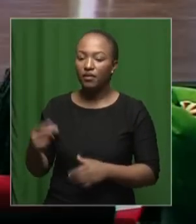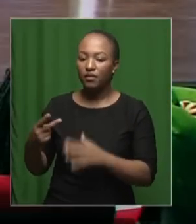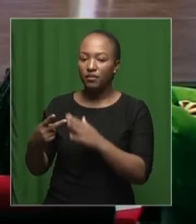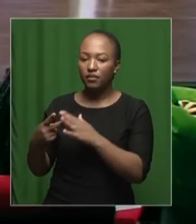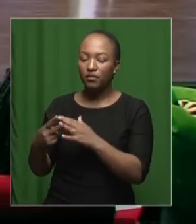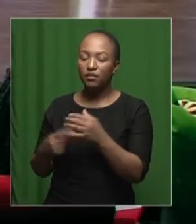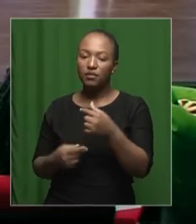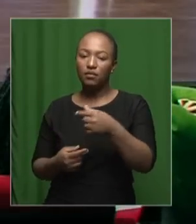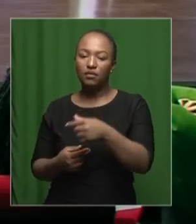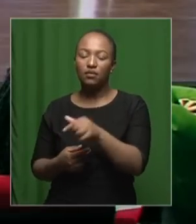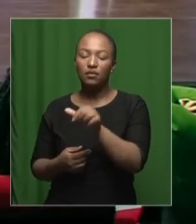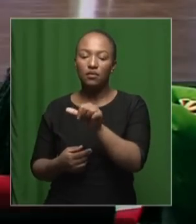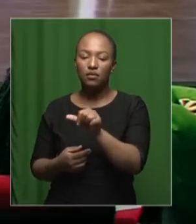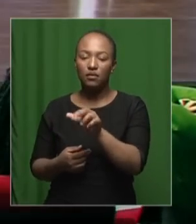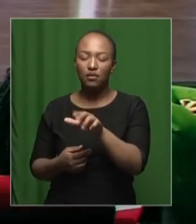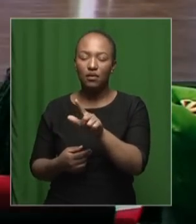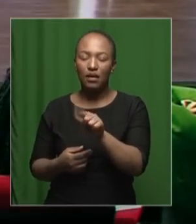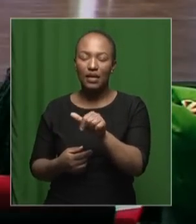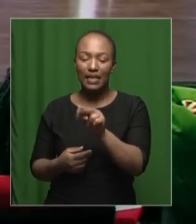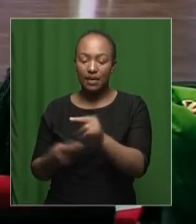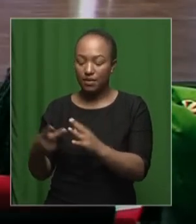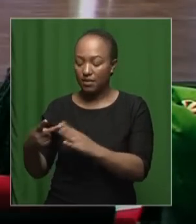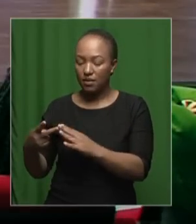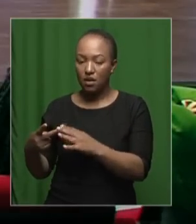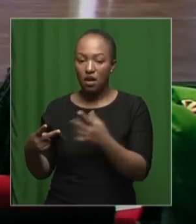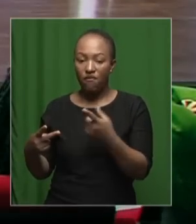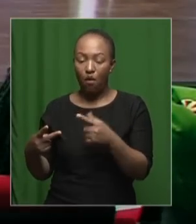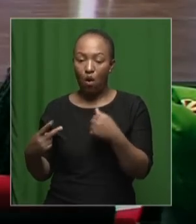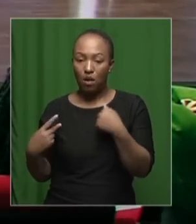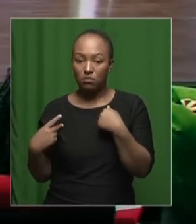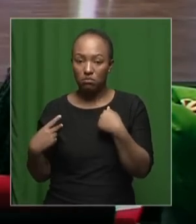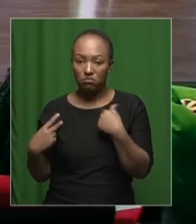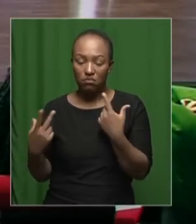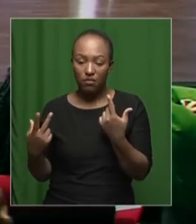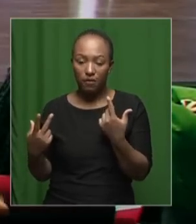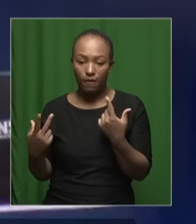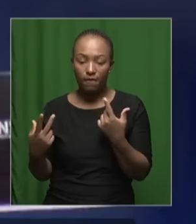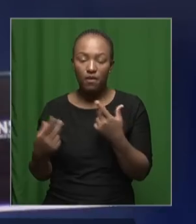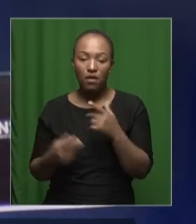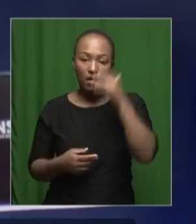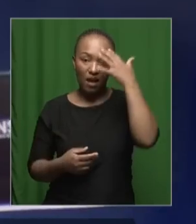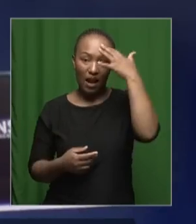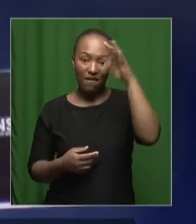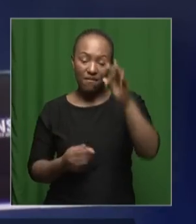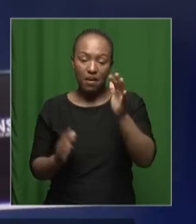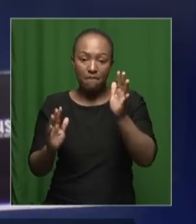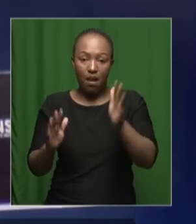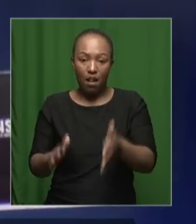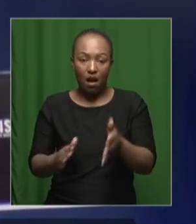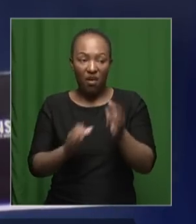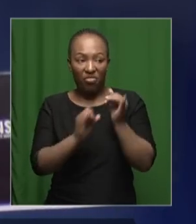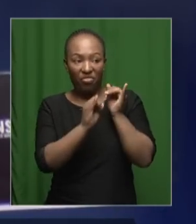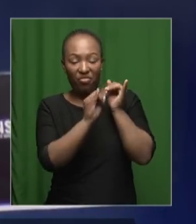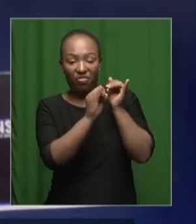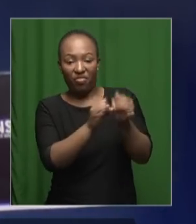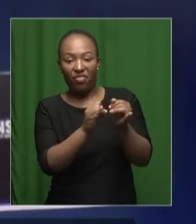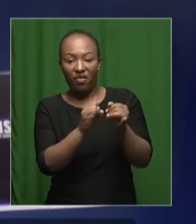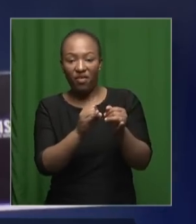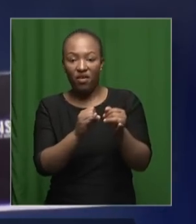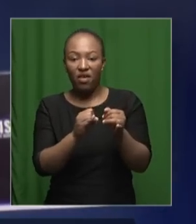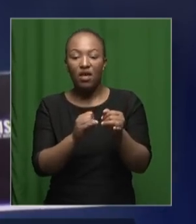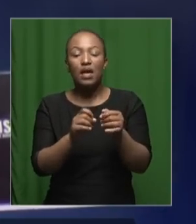Now, you know, for us, I just want to say that it's not only the government that's at fault, it's also